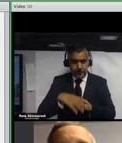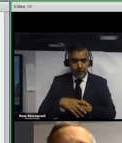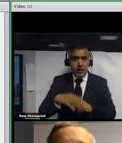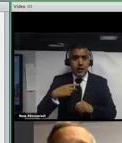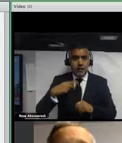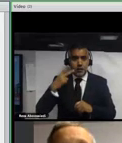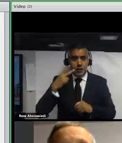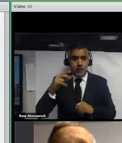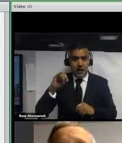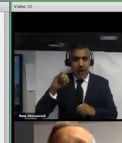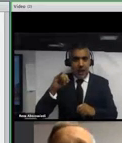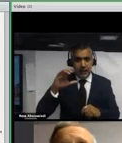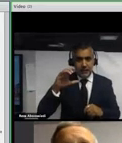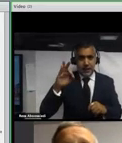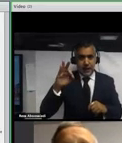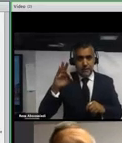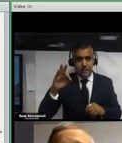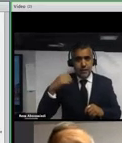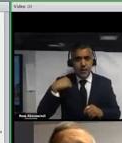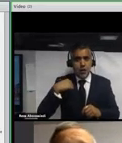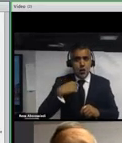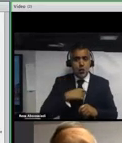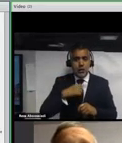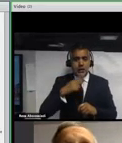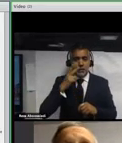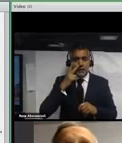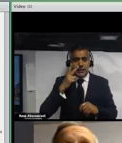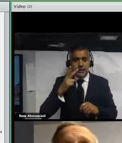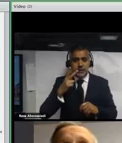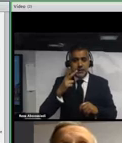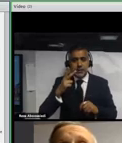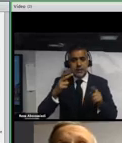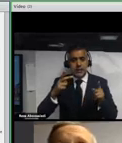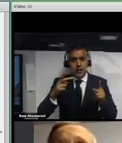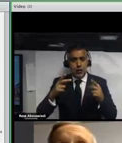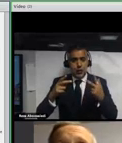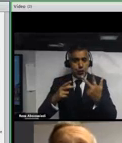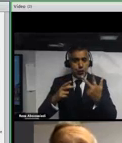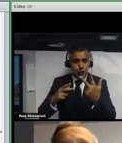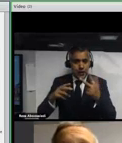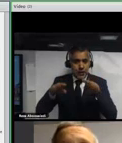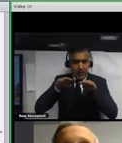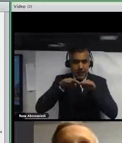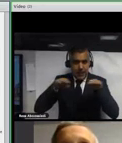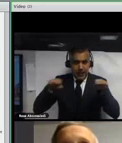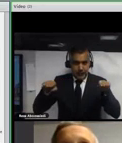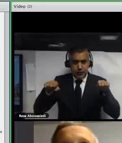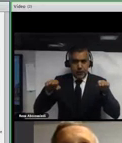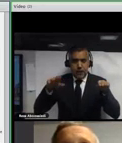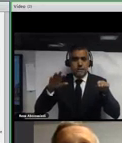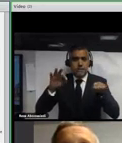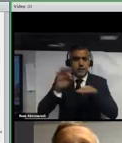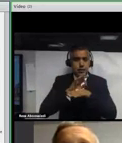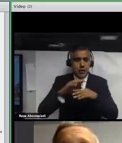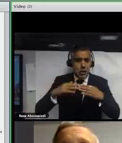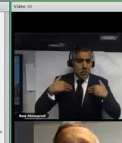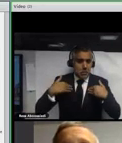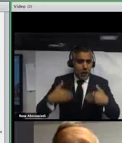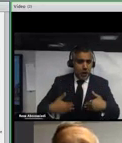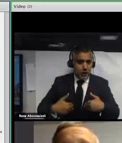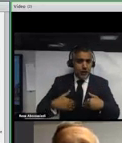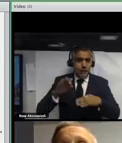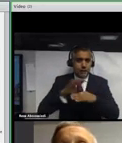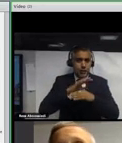ICF, we see along the horizontally there 3 levels of functioning: body function and